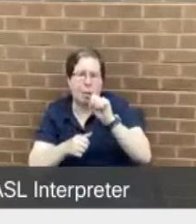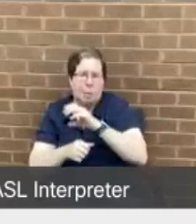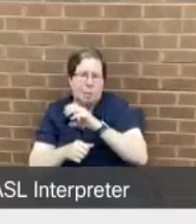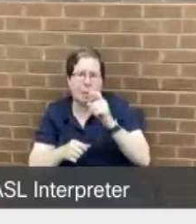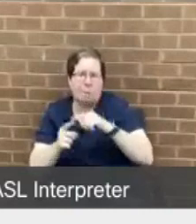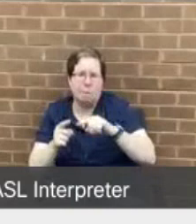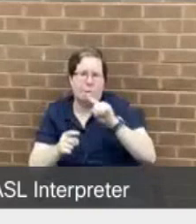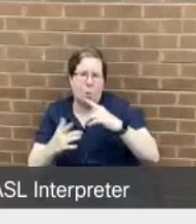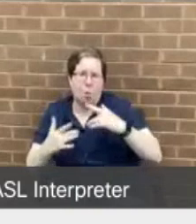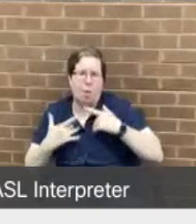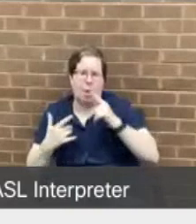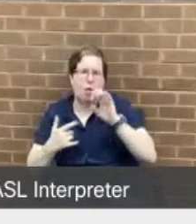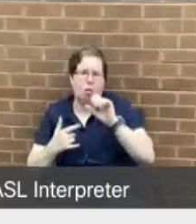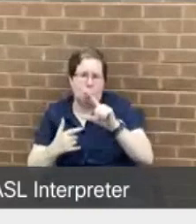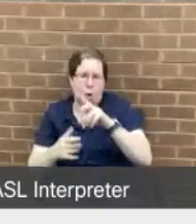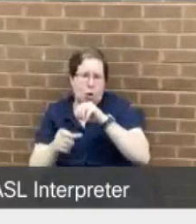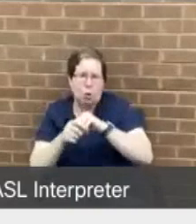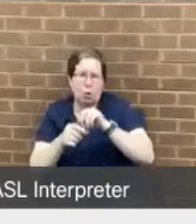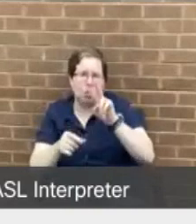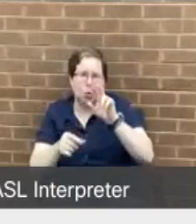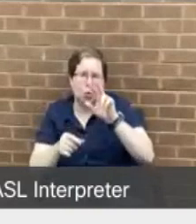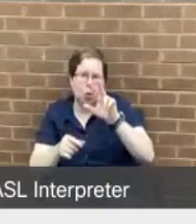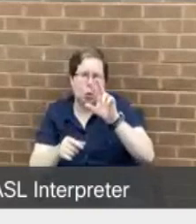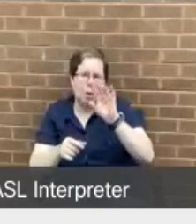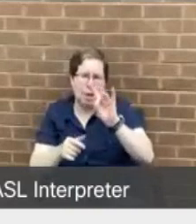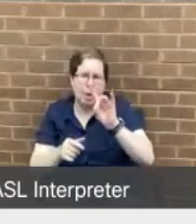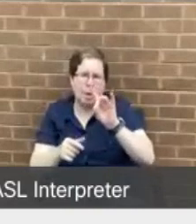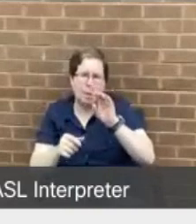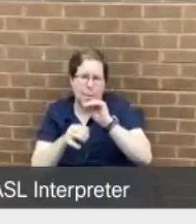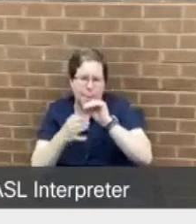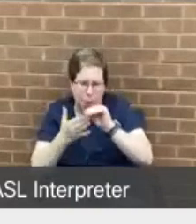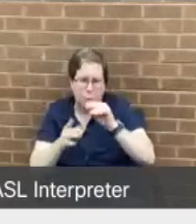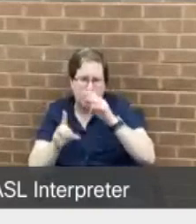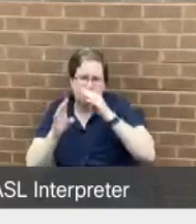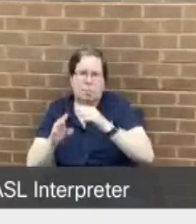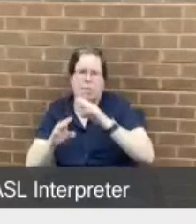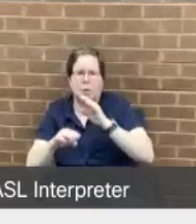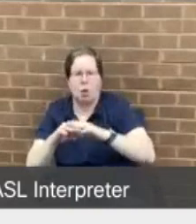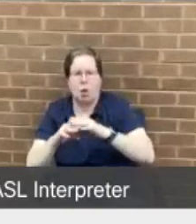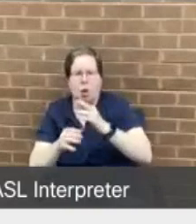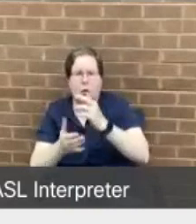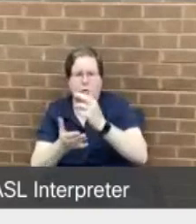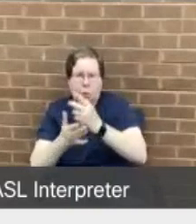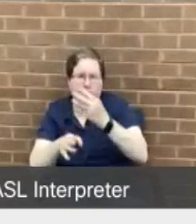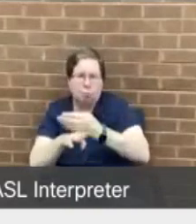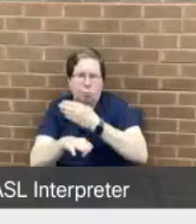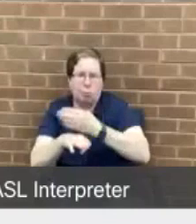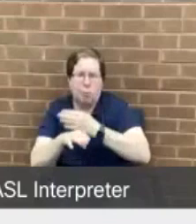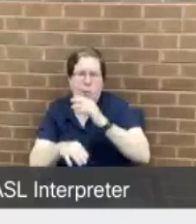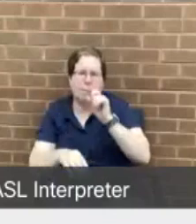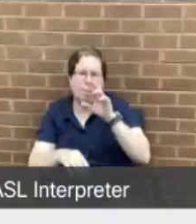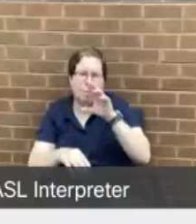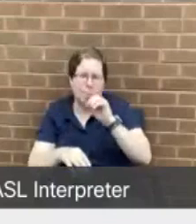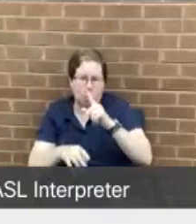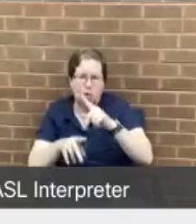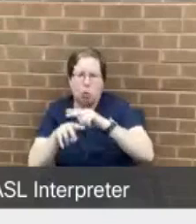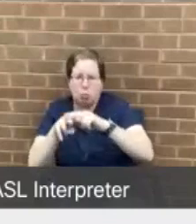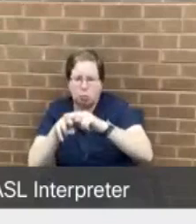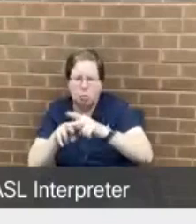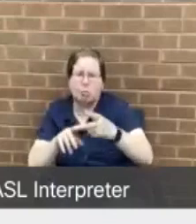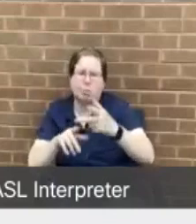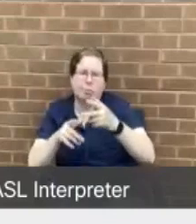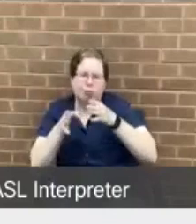light rail system, including $238 million dedicated to rehabilitation for metro tunnel track systems and